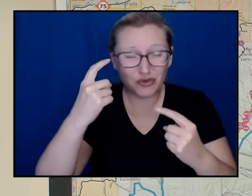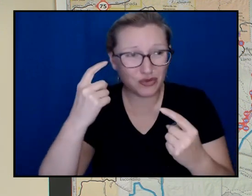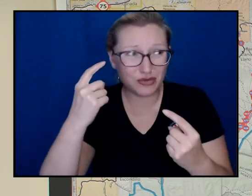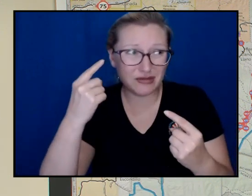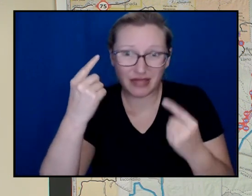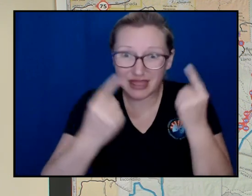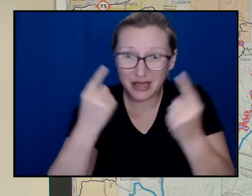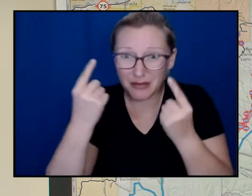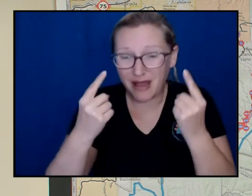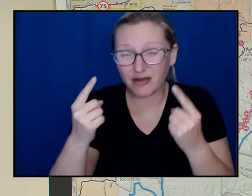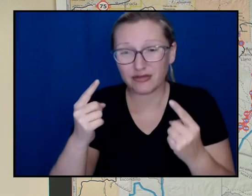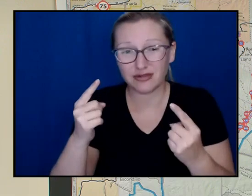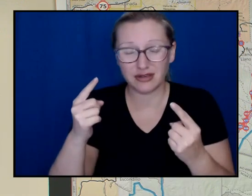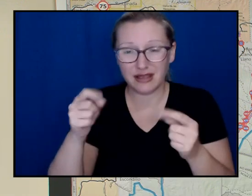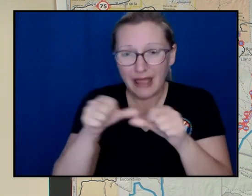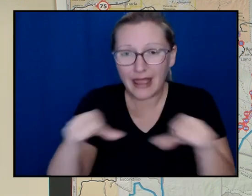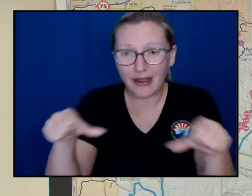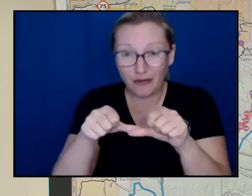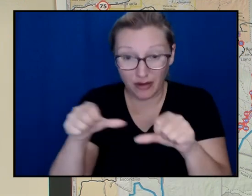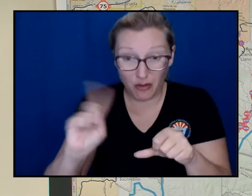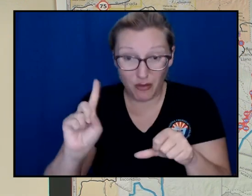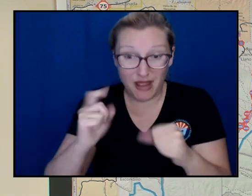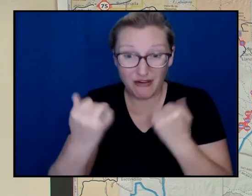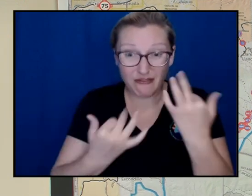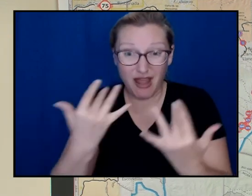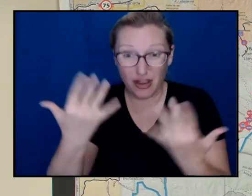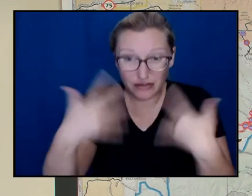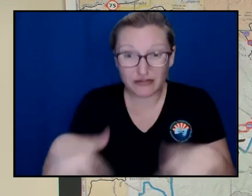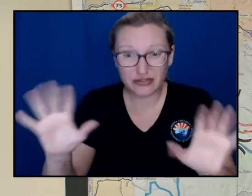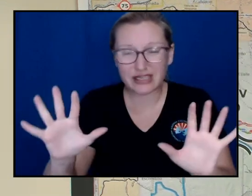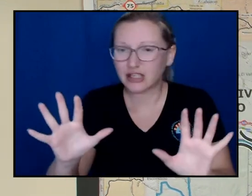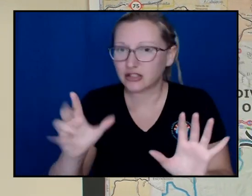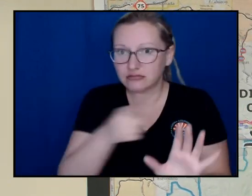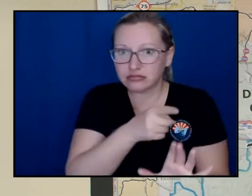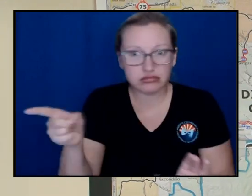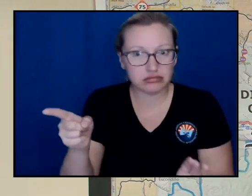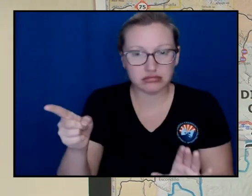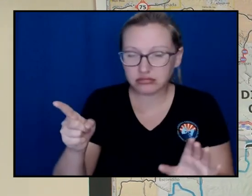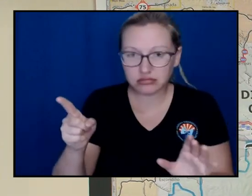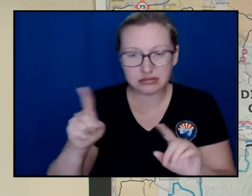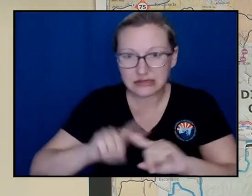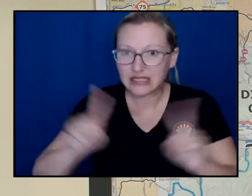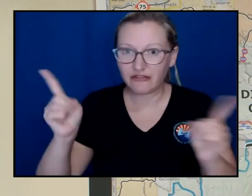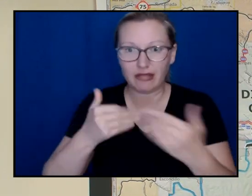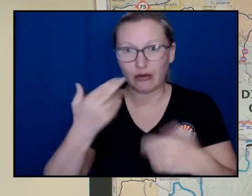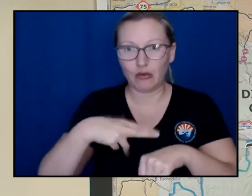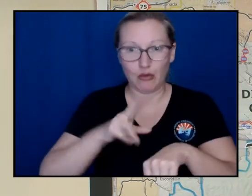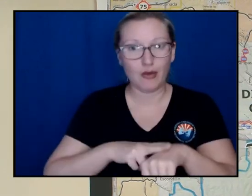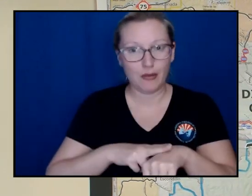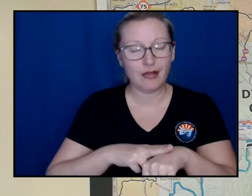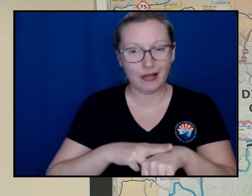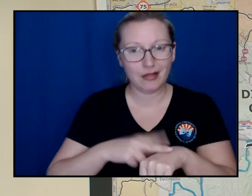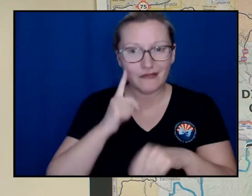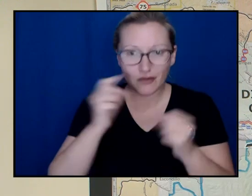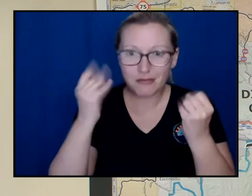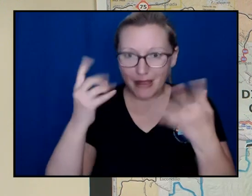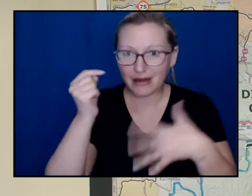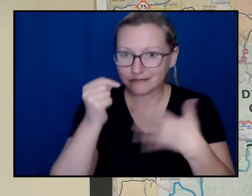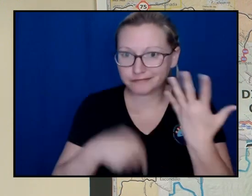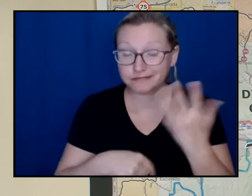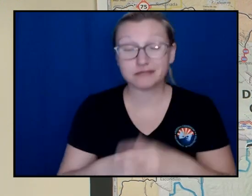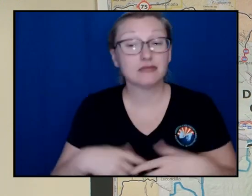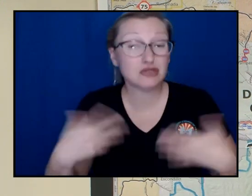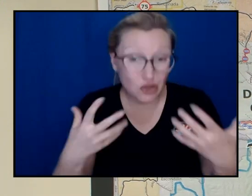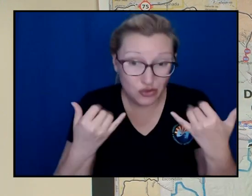would any other place in the region. So today, same sort of deal, right? We still have